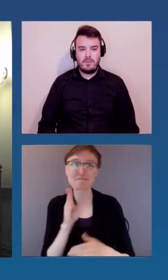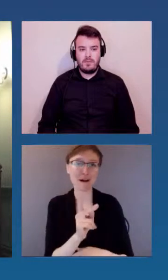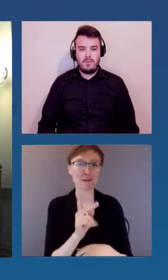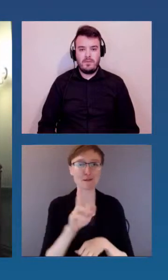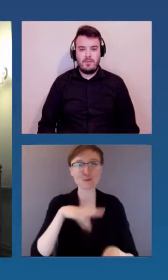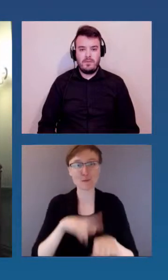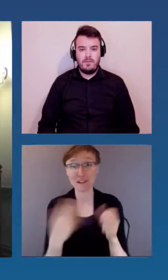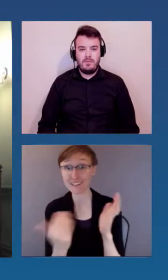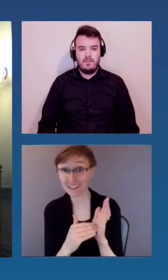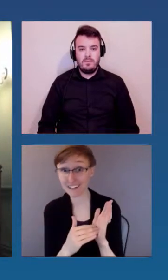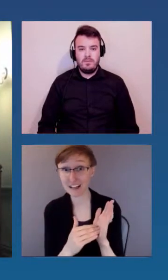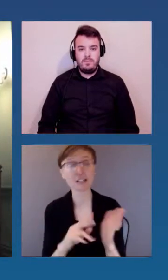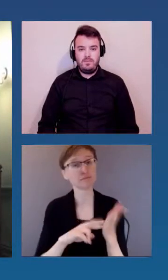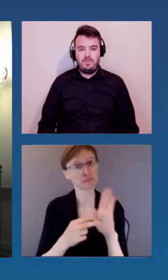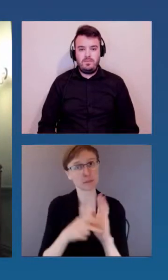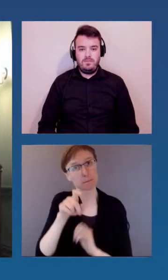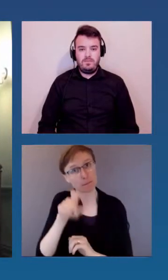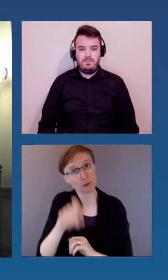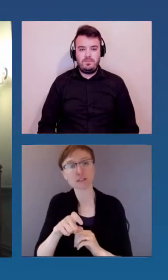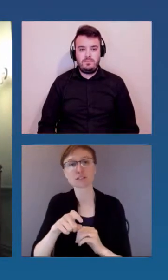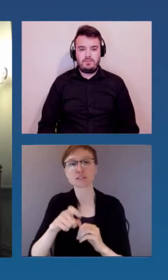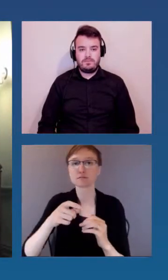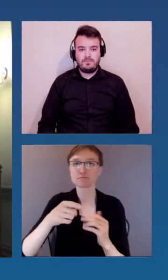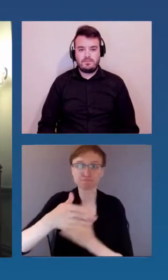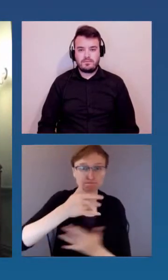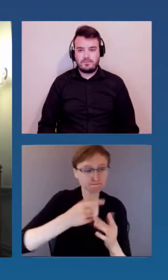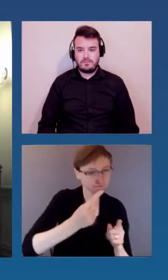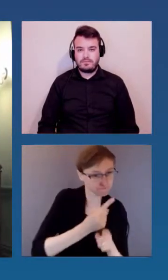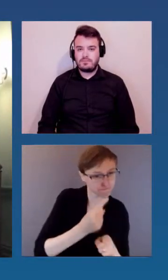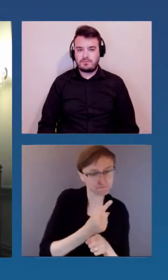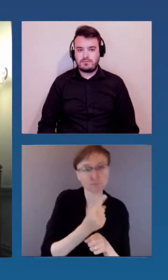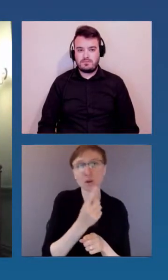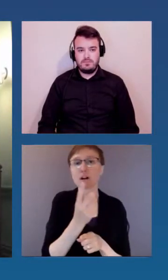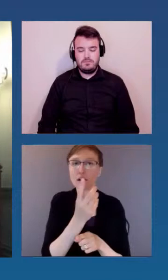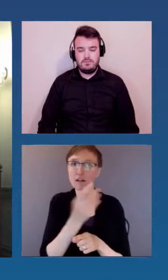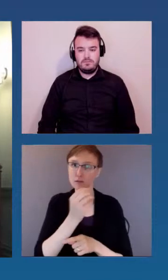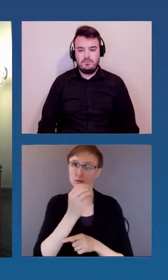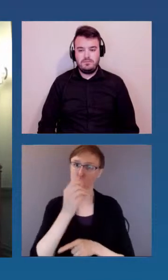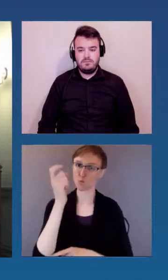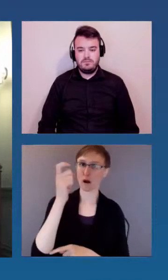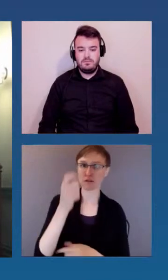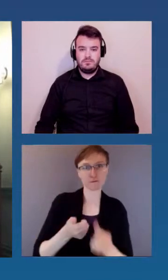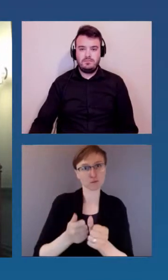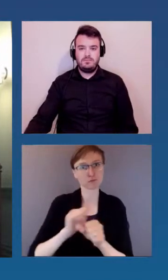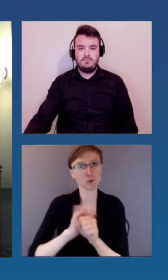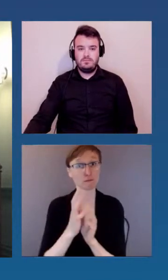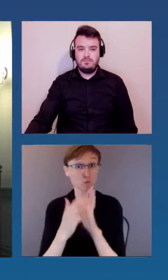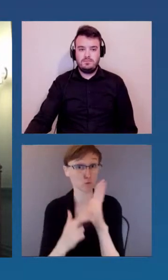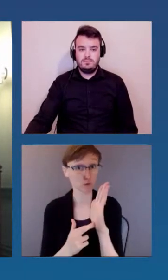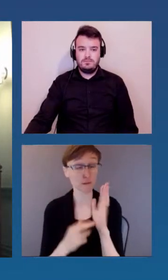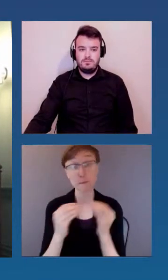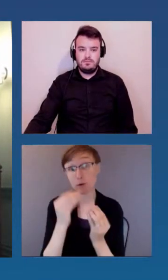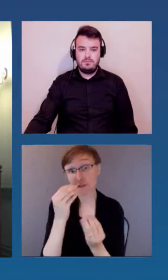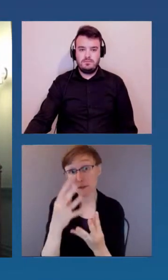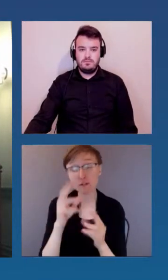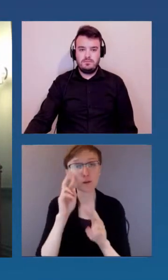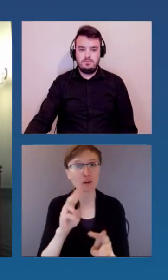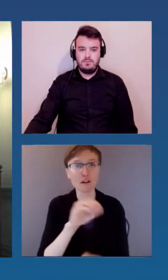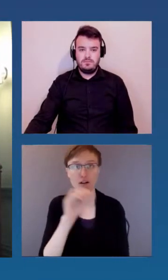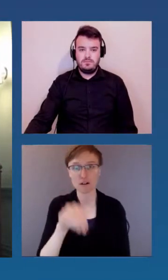$880. That is a very expensive fine for hosting a party that's gotten out of control with far too many